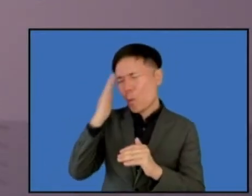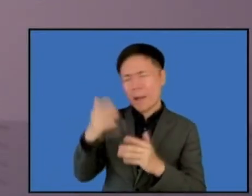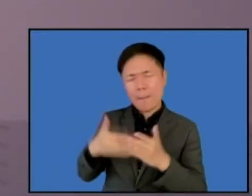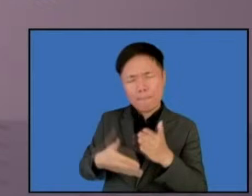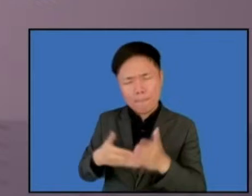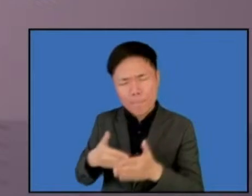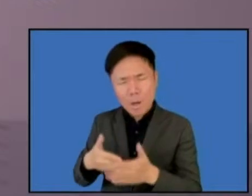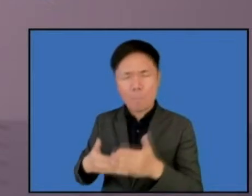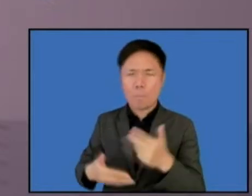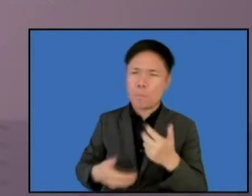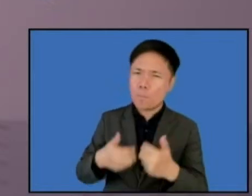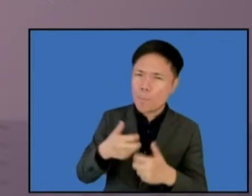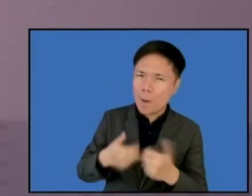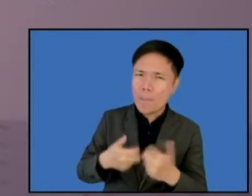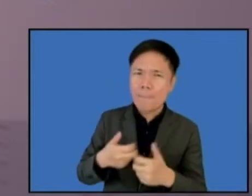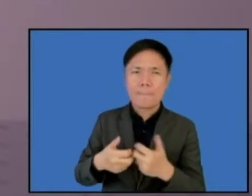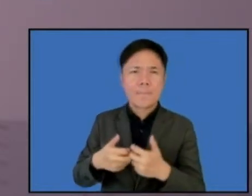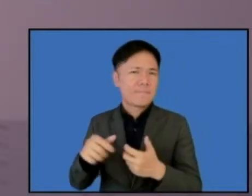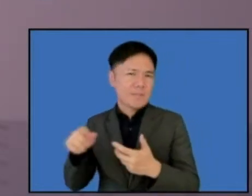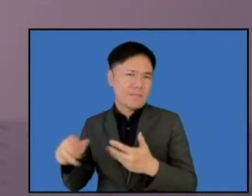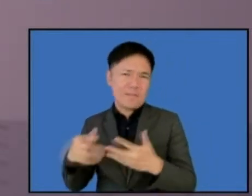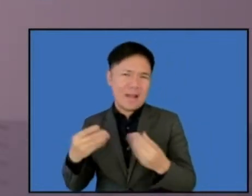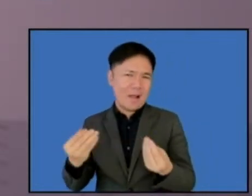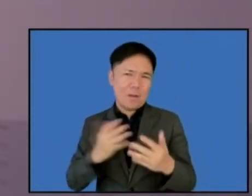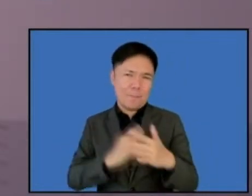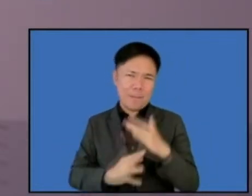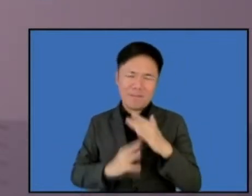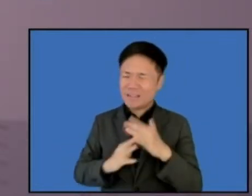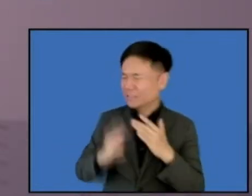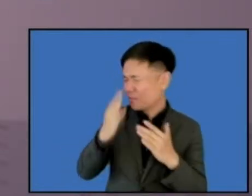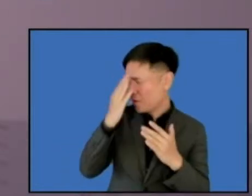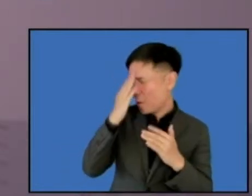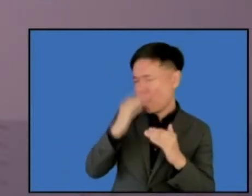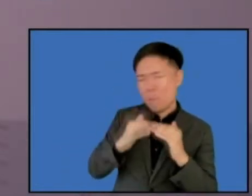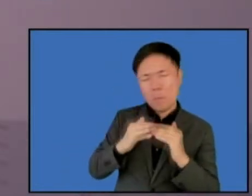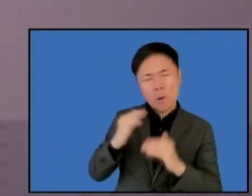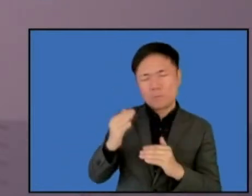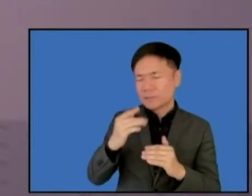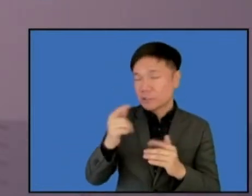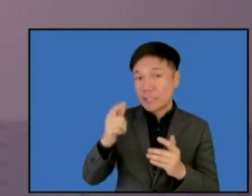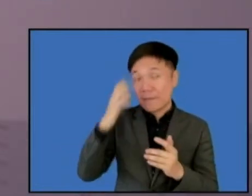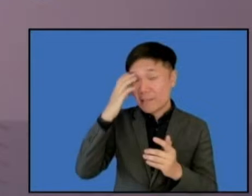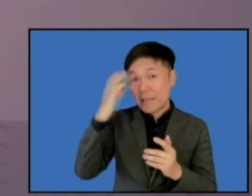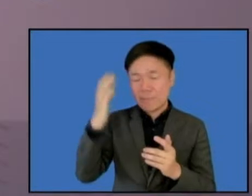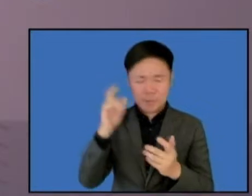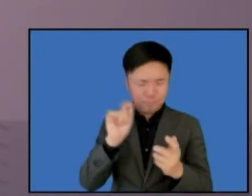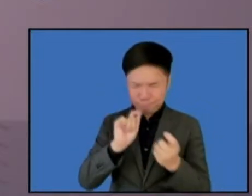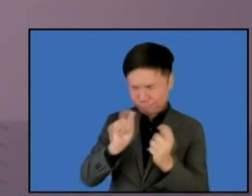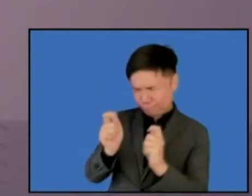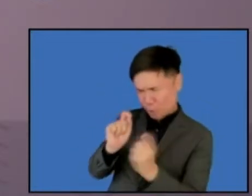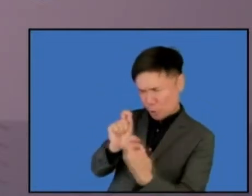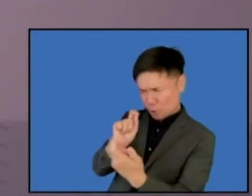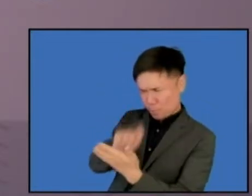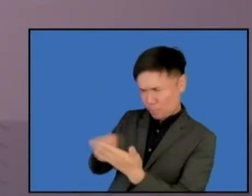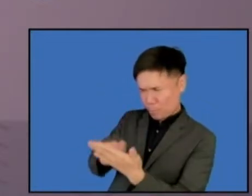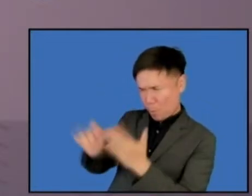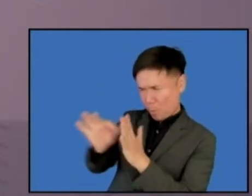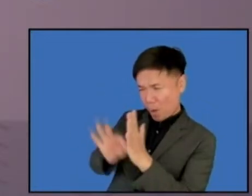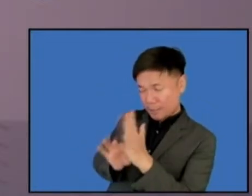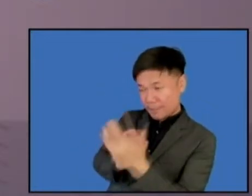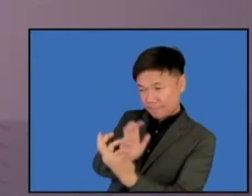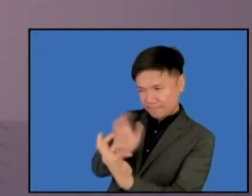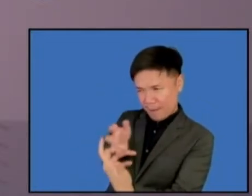migrant-led recommendations, and conduct advocacy for policy and legal reforms at the national level. Key